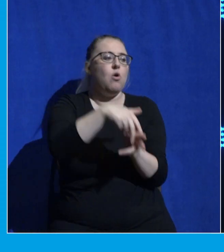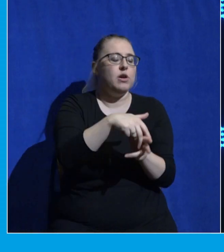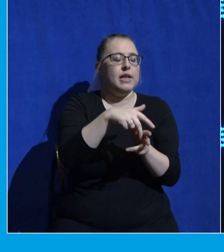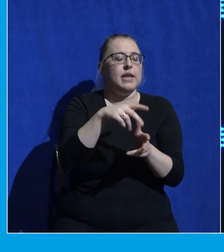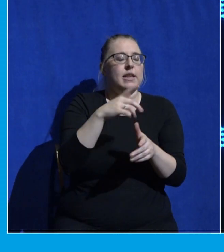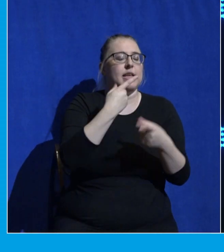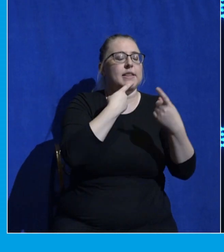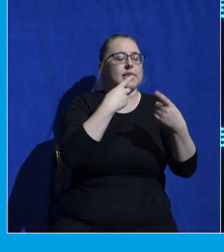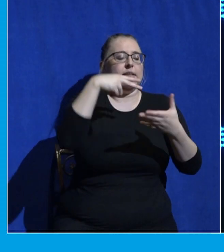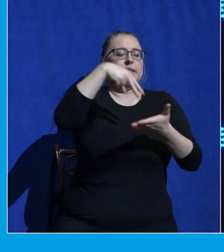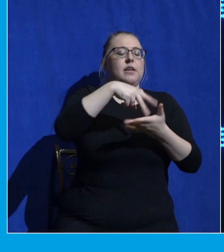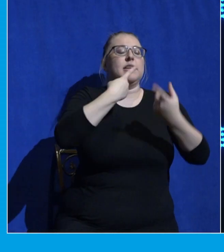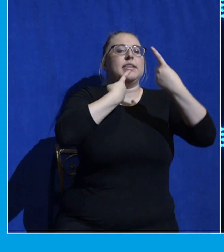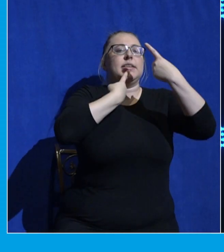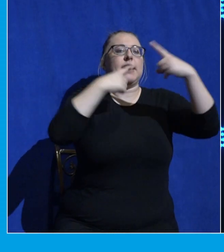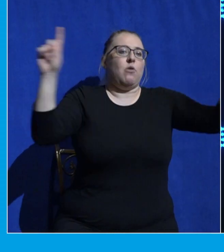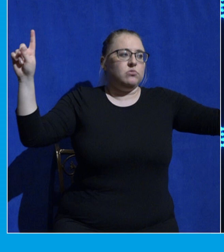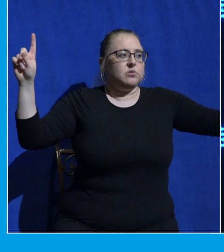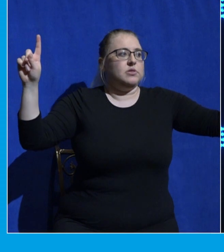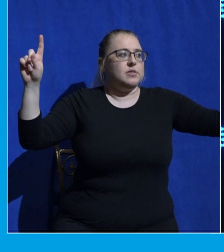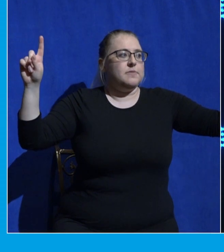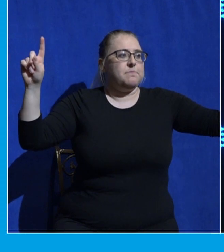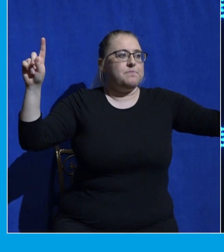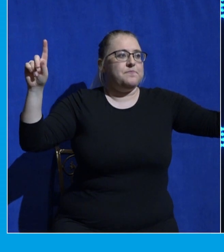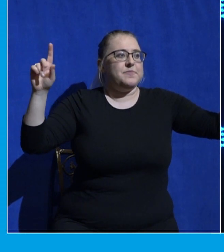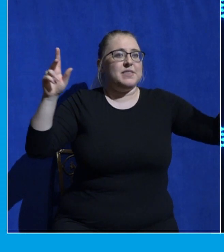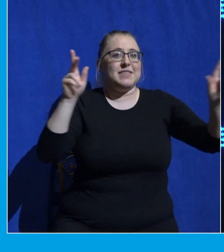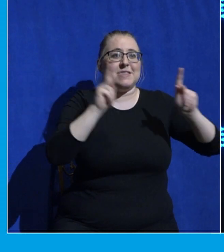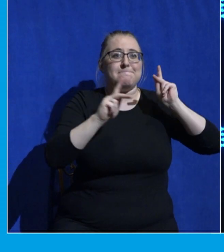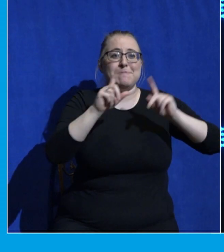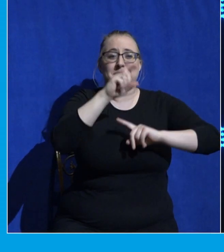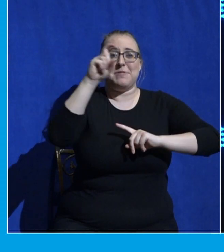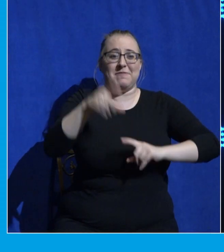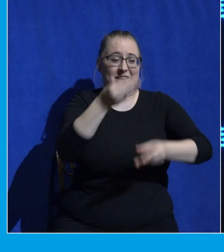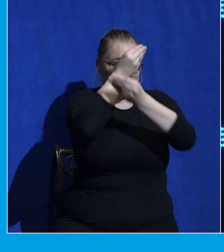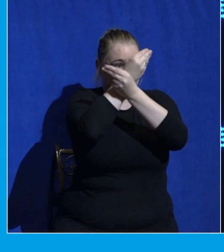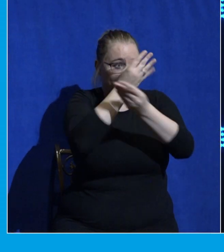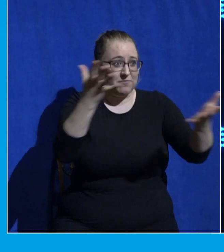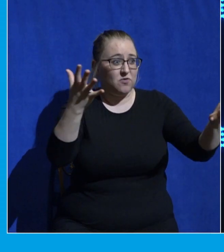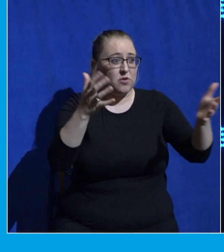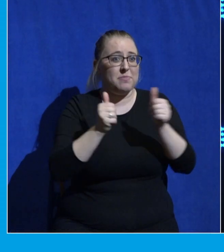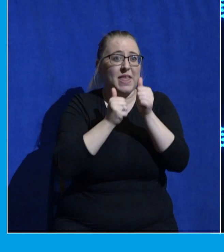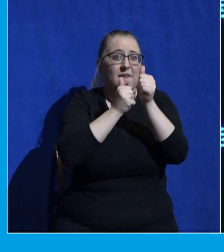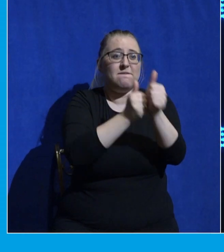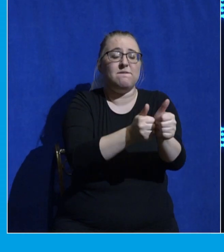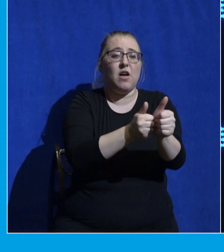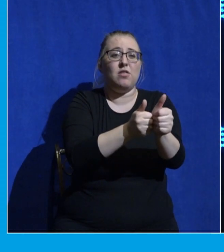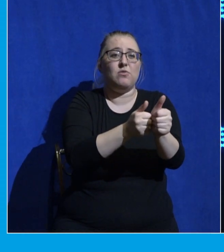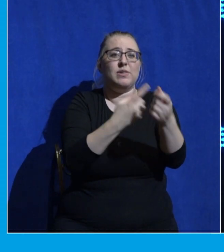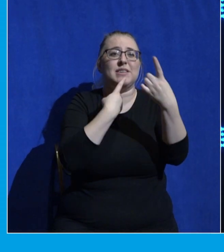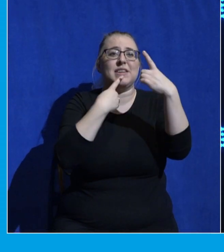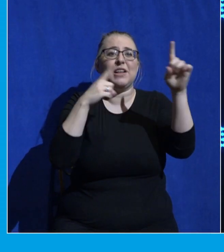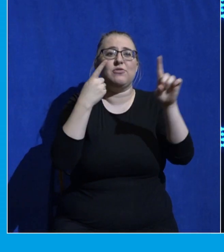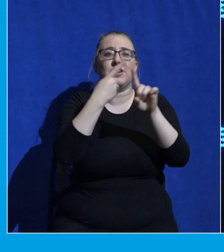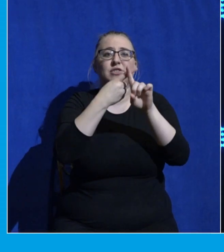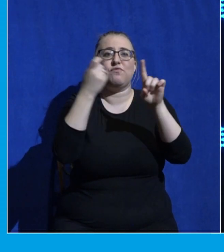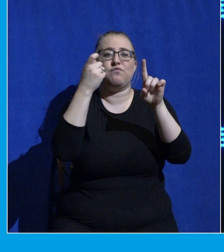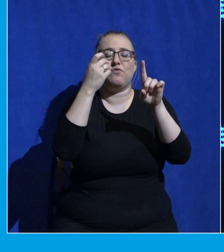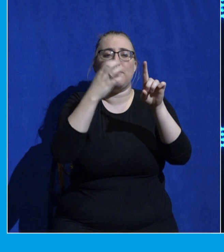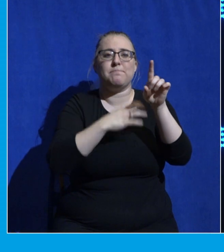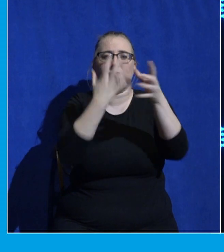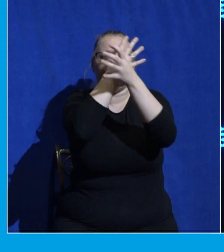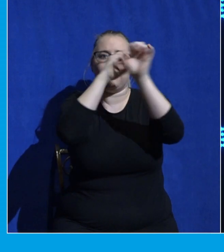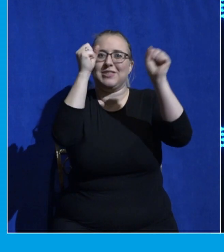order. He said this. He said, the people of Texas are informed that in accordance with a proclamation from the executive of the